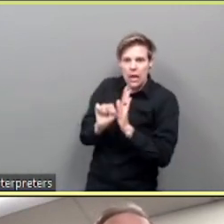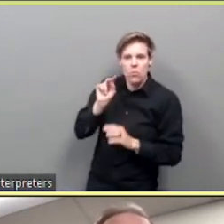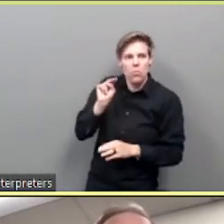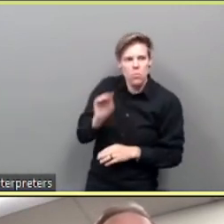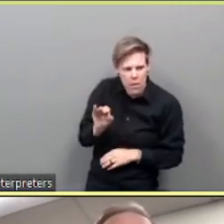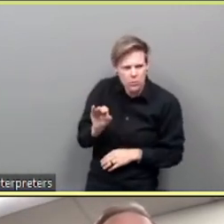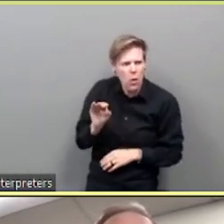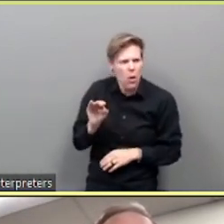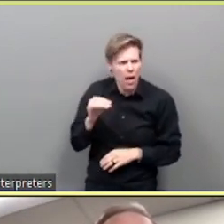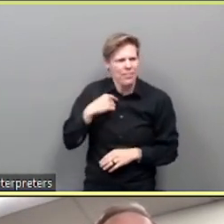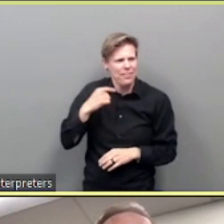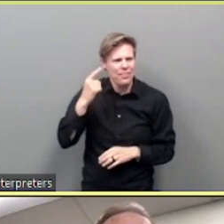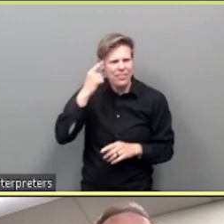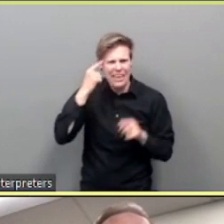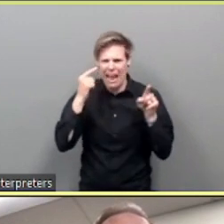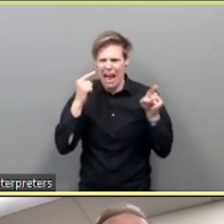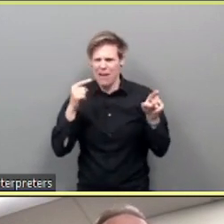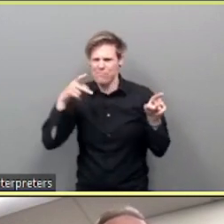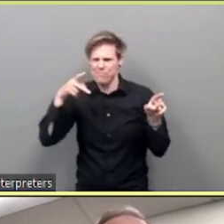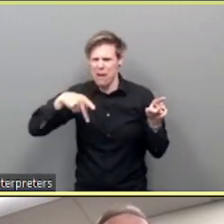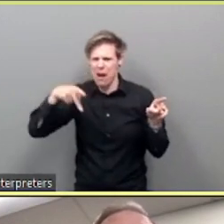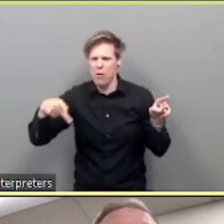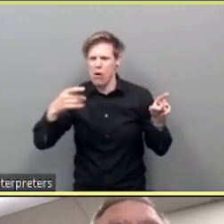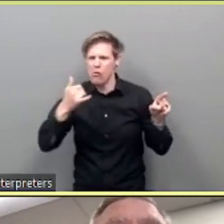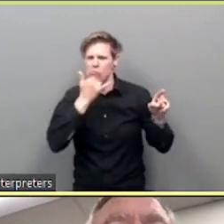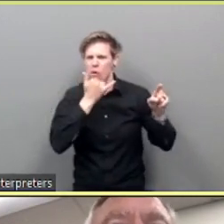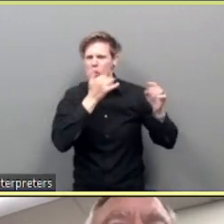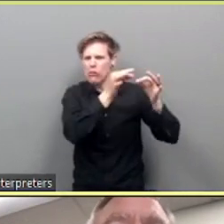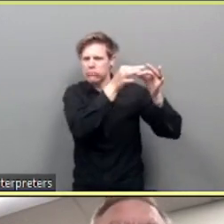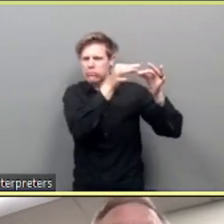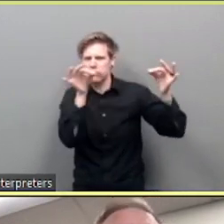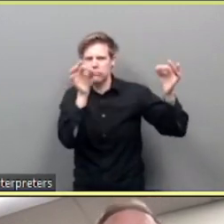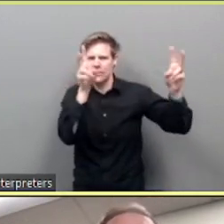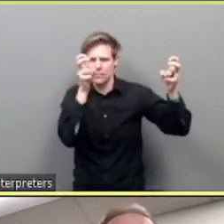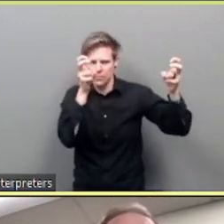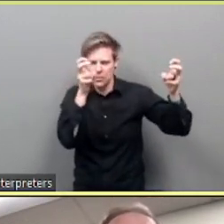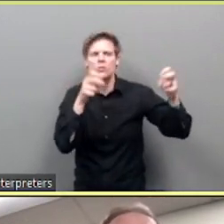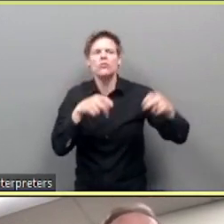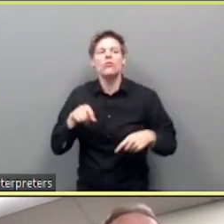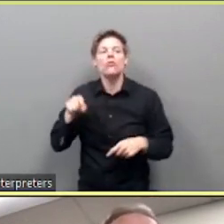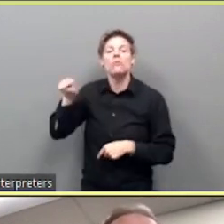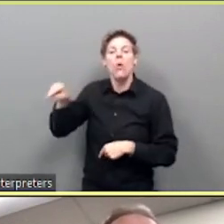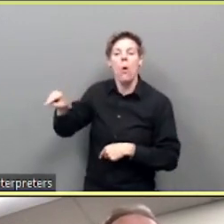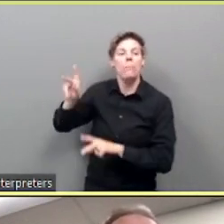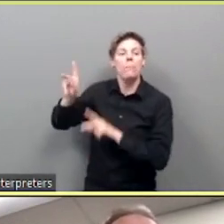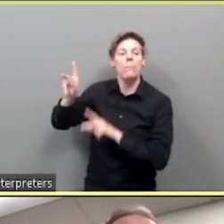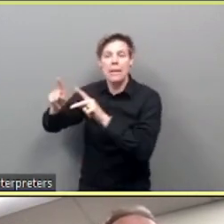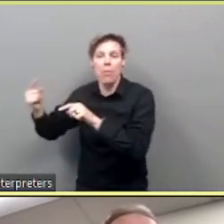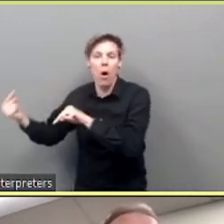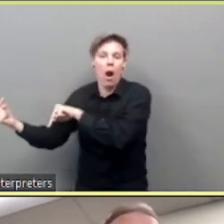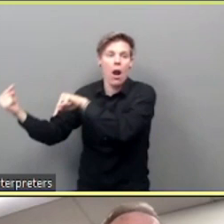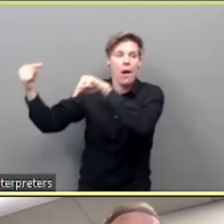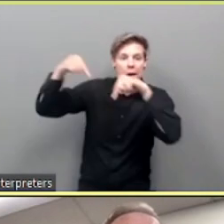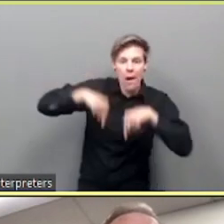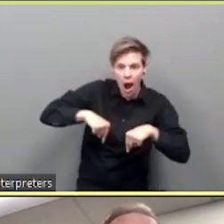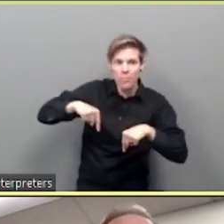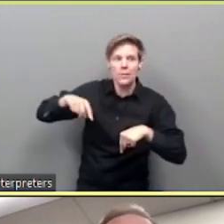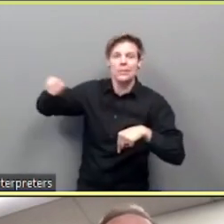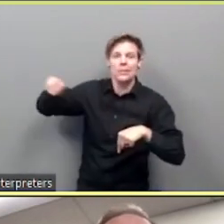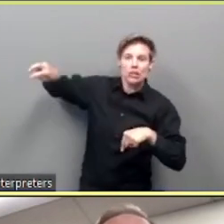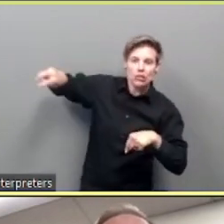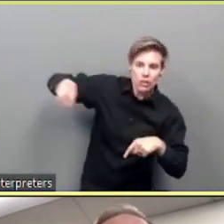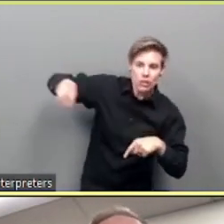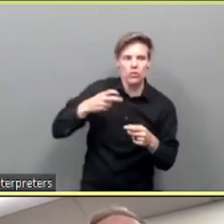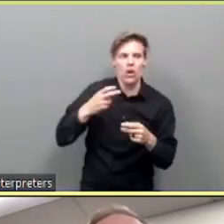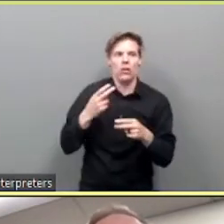where it could be read both ways. These are people coming into the state, transferred into the state. We had a huge peak